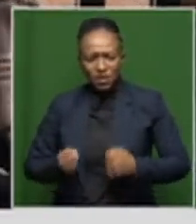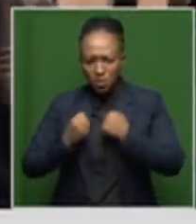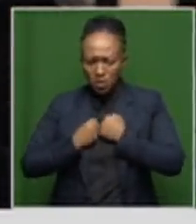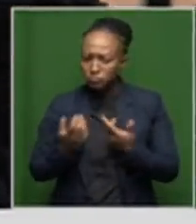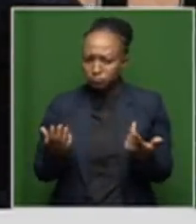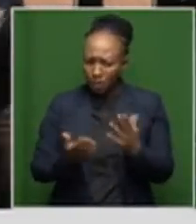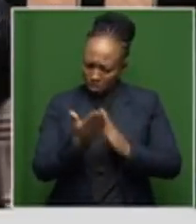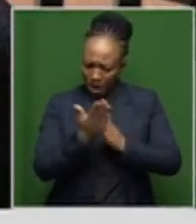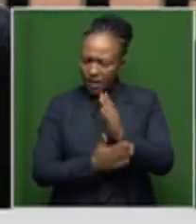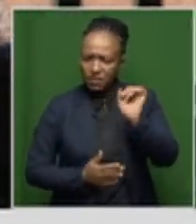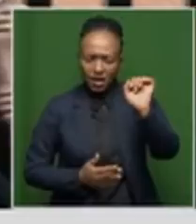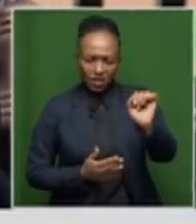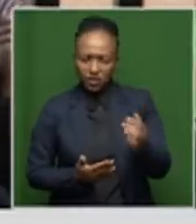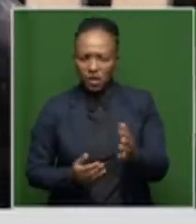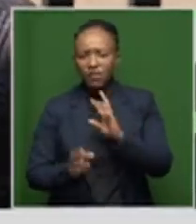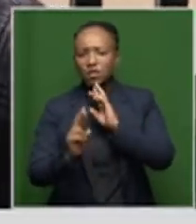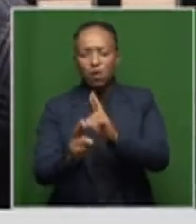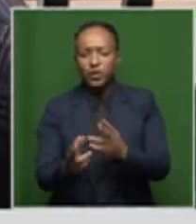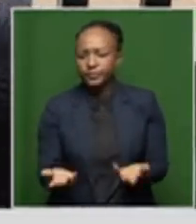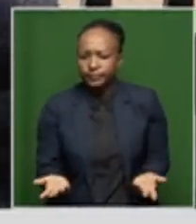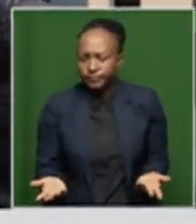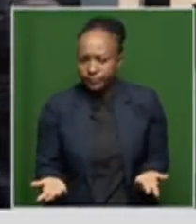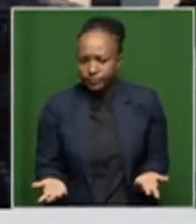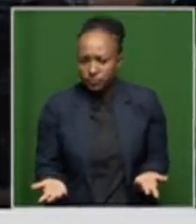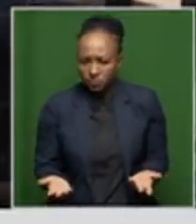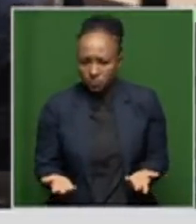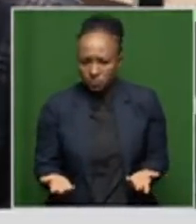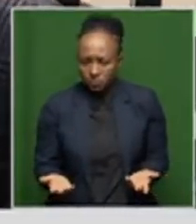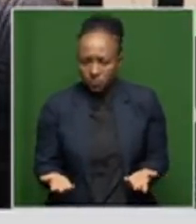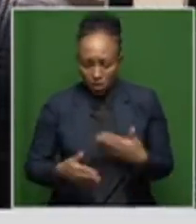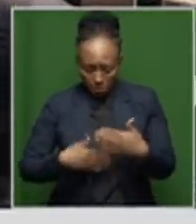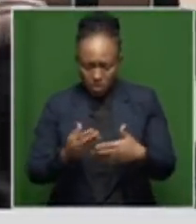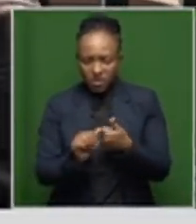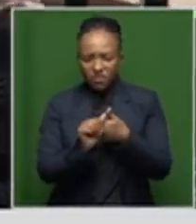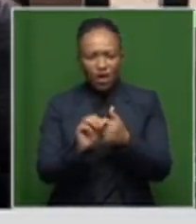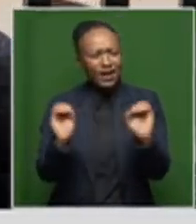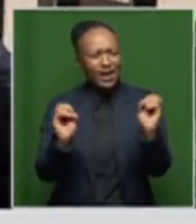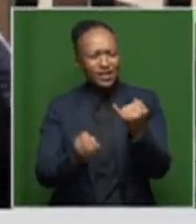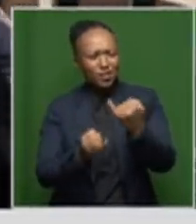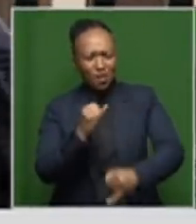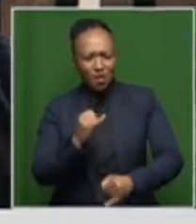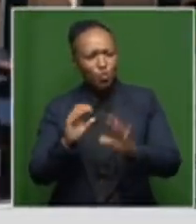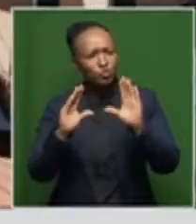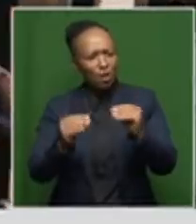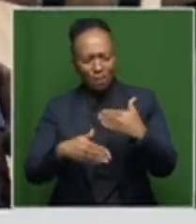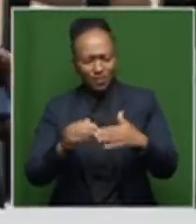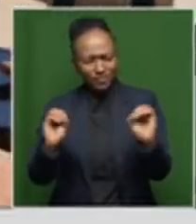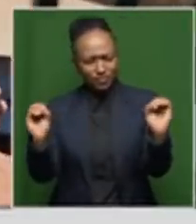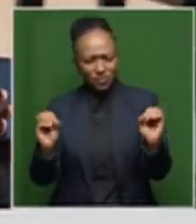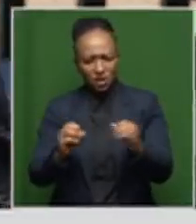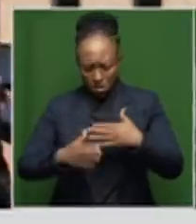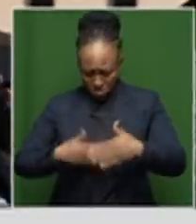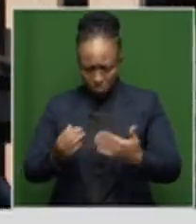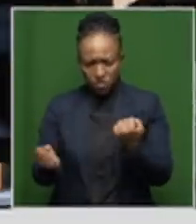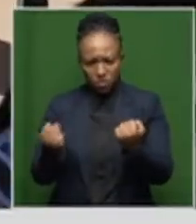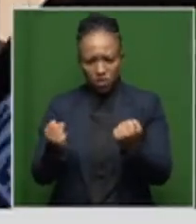exercising his right to respond. Of course, to processes. So there's nothing wrong. There's no one who's stopping these processes. Processes are